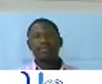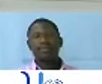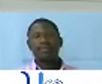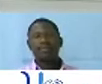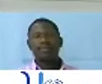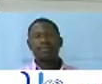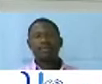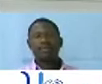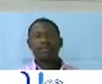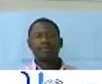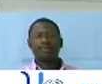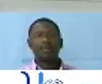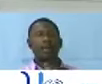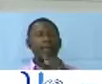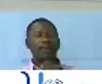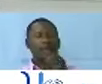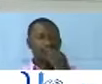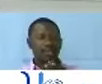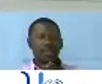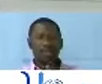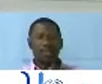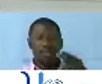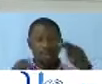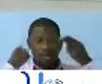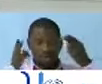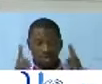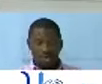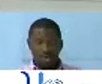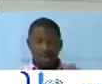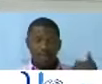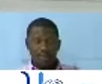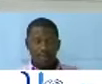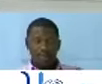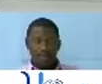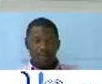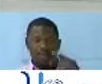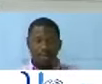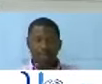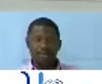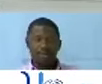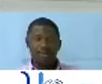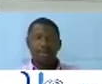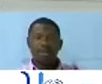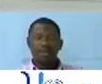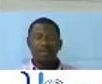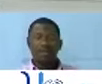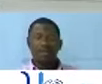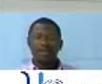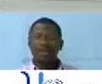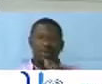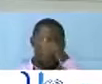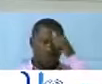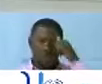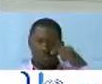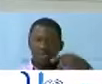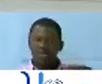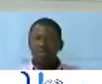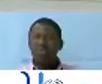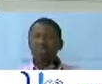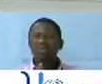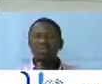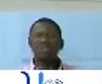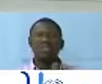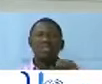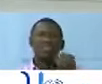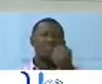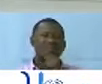said, lawyers in the Gambia, mune lawyer yi ci Gambia, are currently operating under challenging conditions. Jamono ji nak ñu ngi